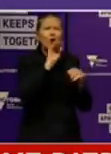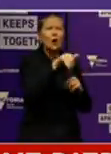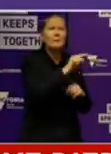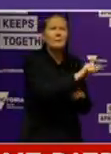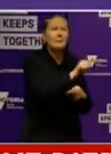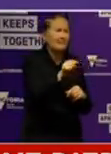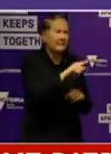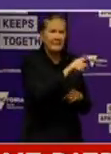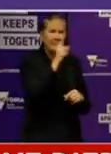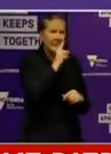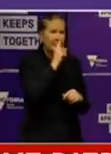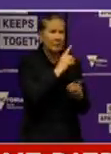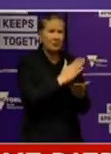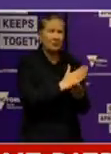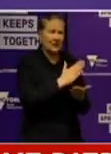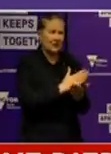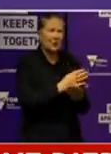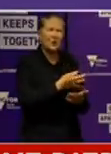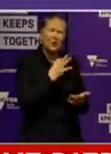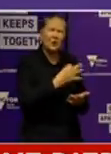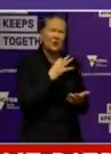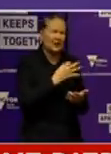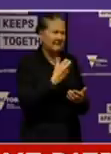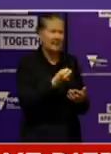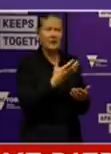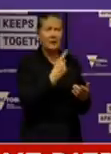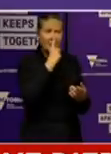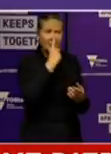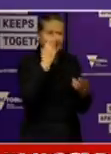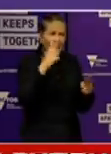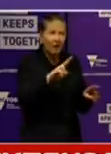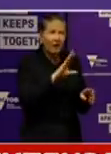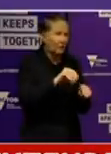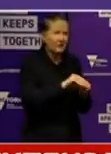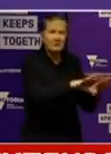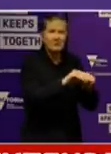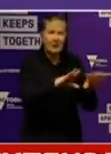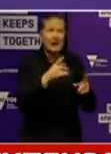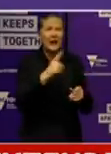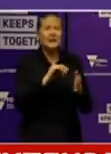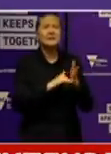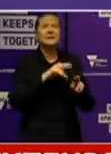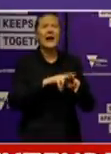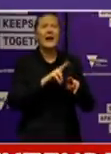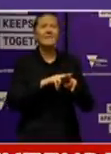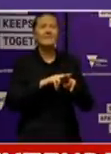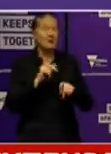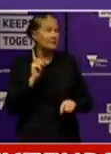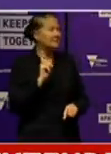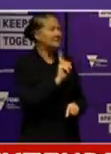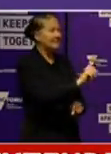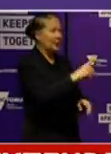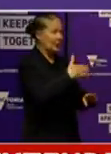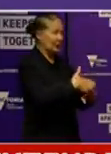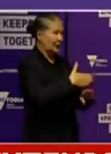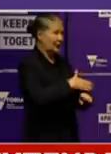community. We've seen fatalities, we've seen many staff members inadvertently going to work who may not